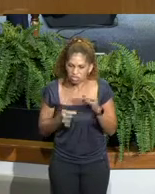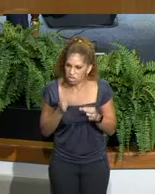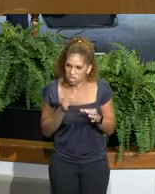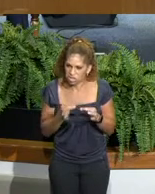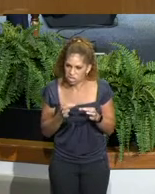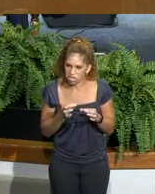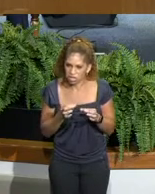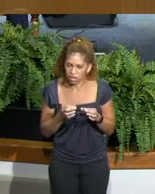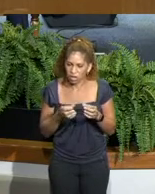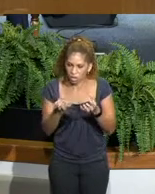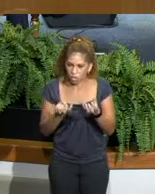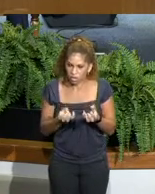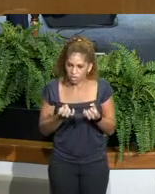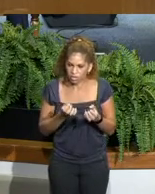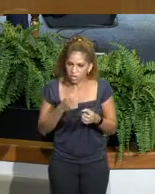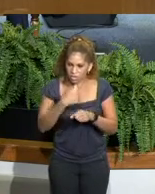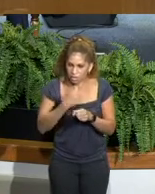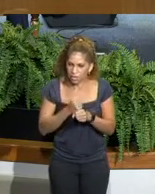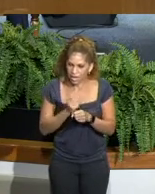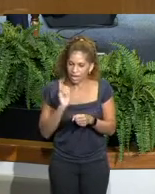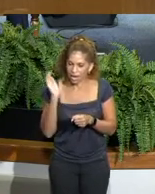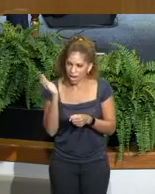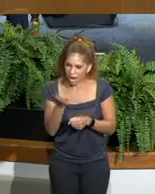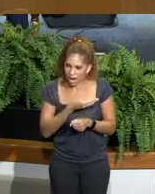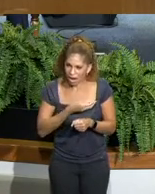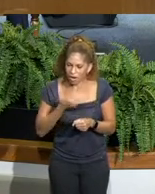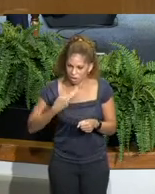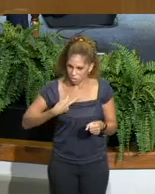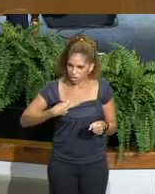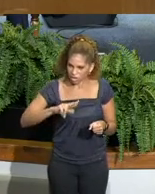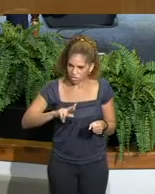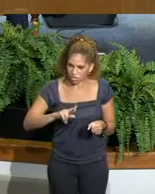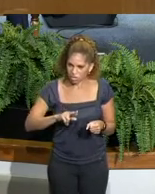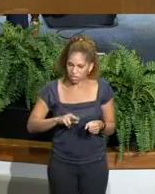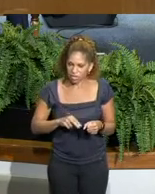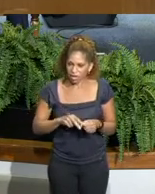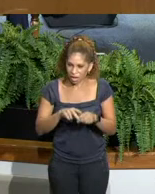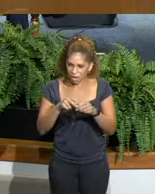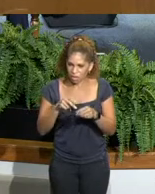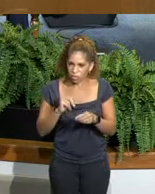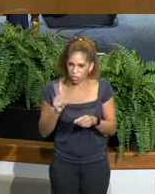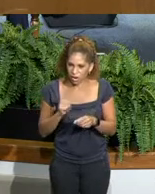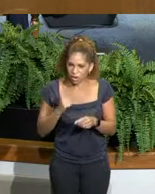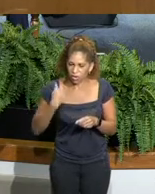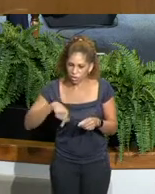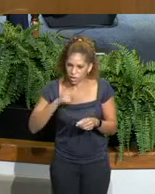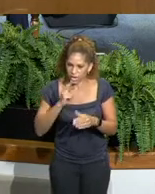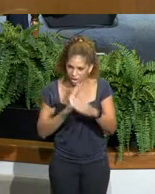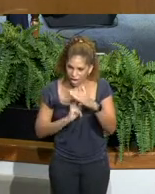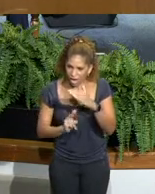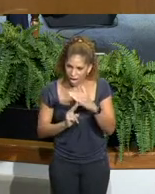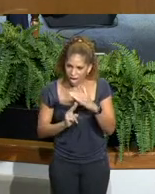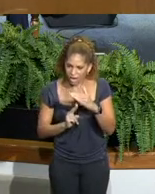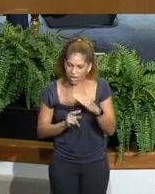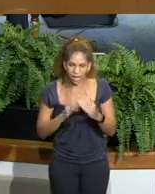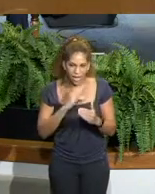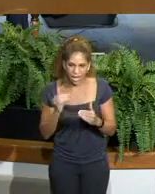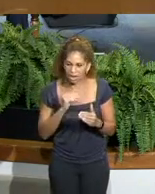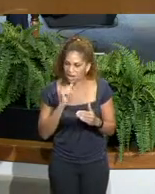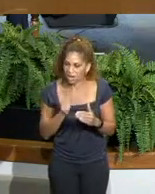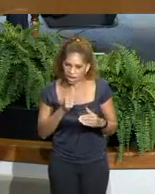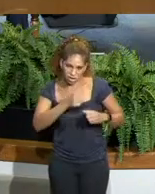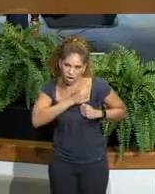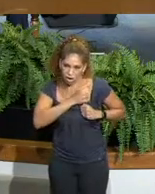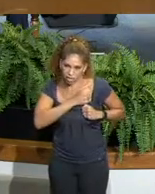us turn our religion into a place of quarantine where we hide rather than an army from which we fight.